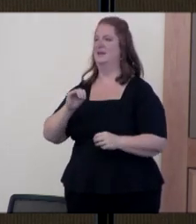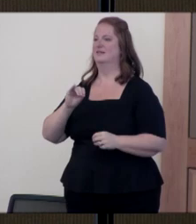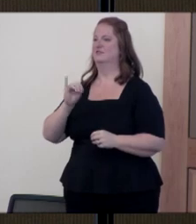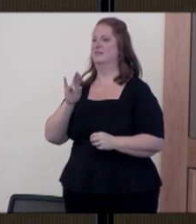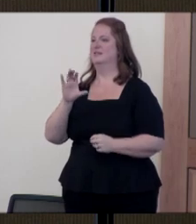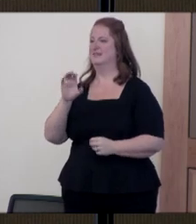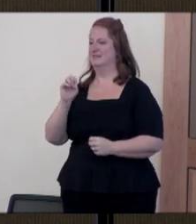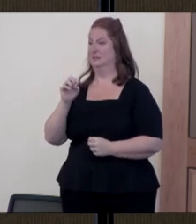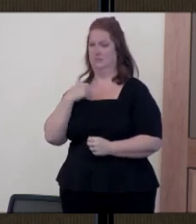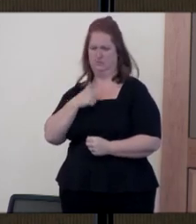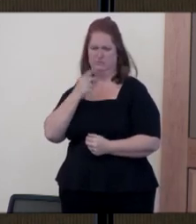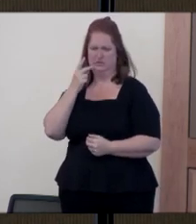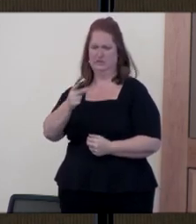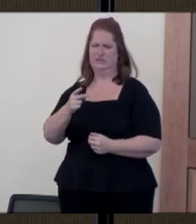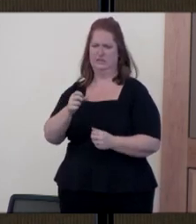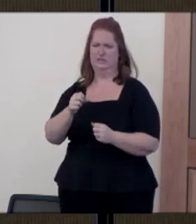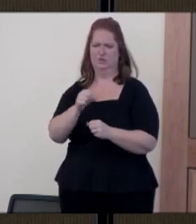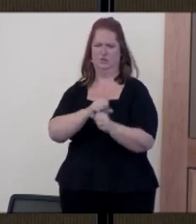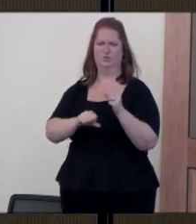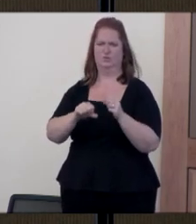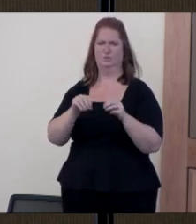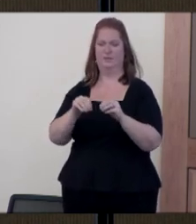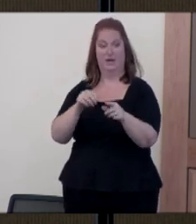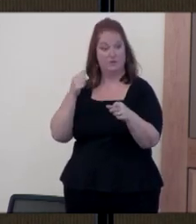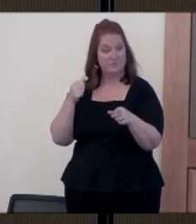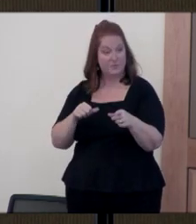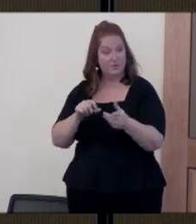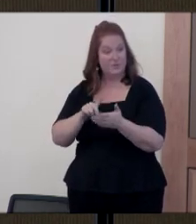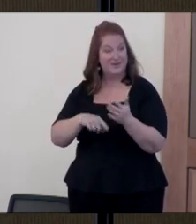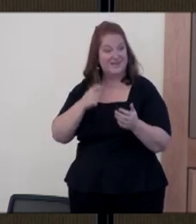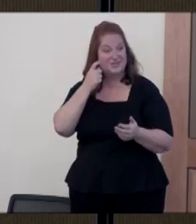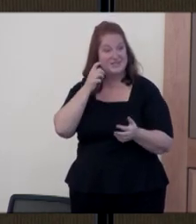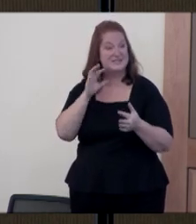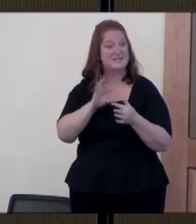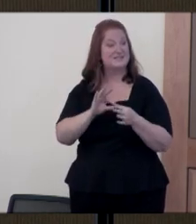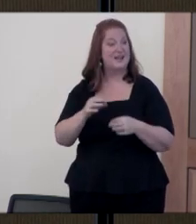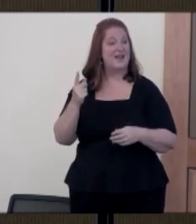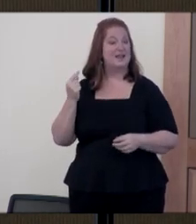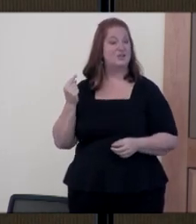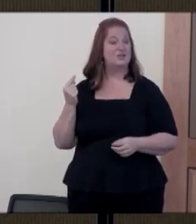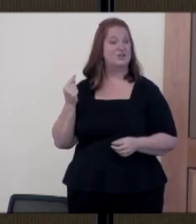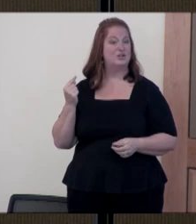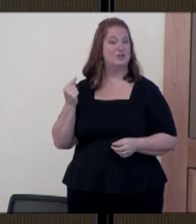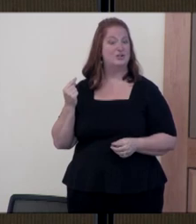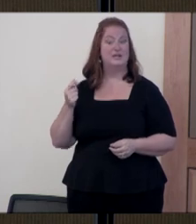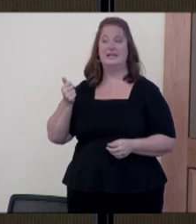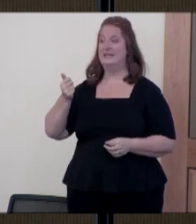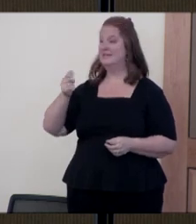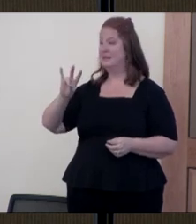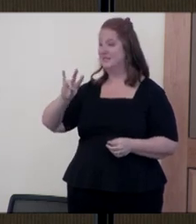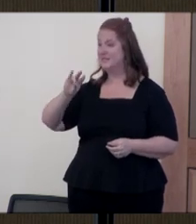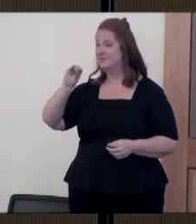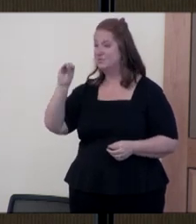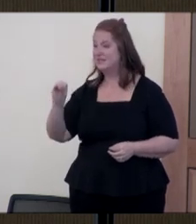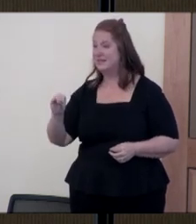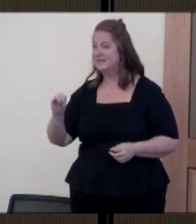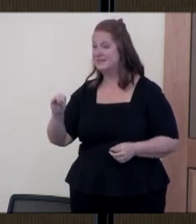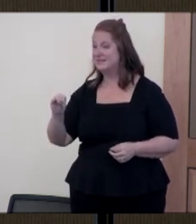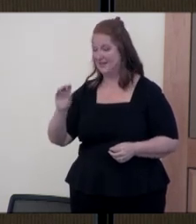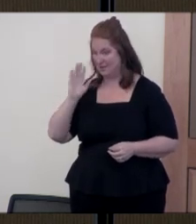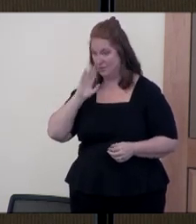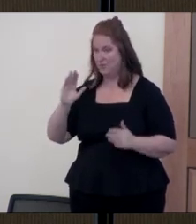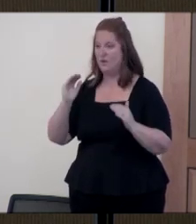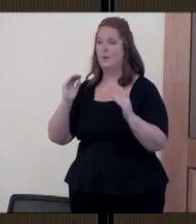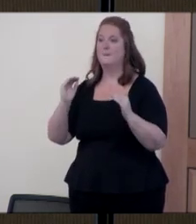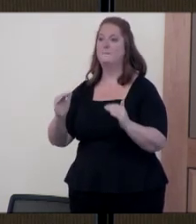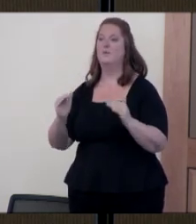certainly seen the social mobility of our students. Remember some of the things I talked to you about last year? 17% move up